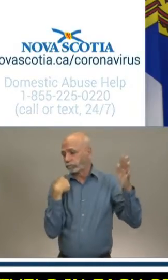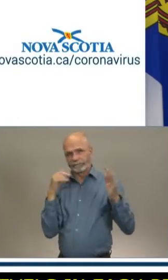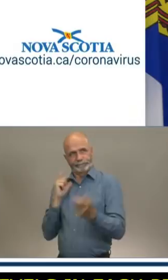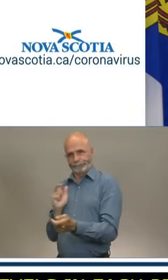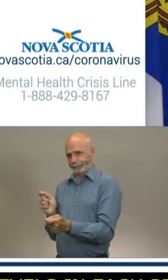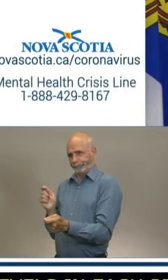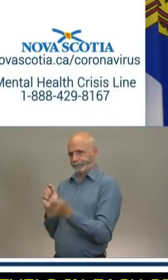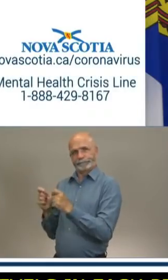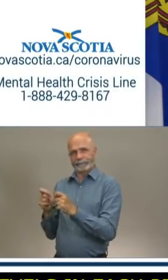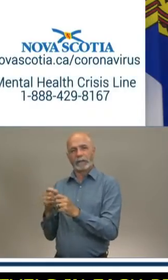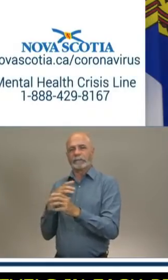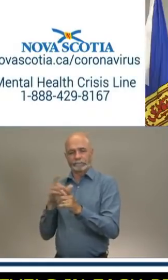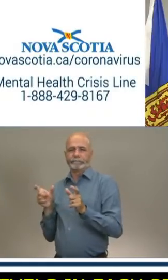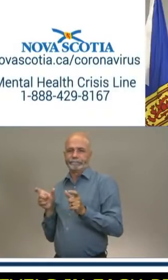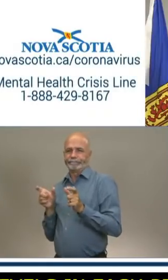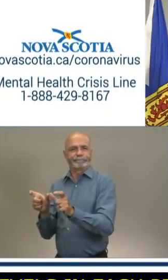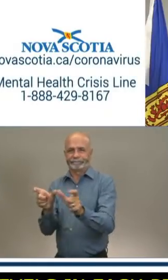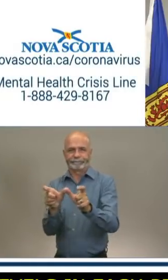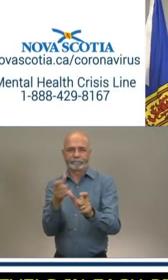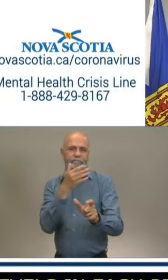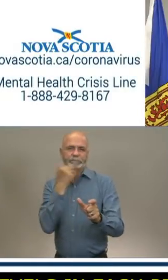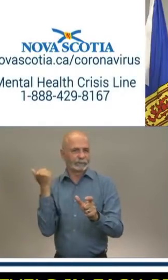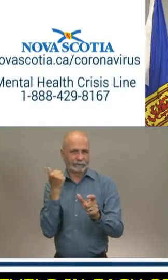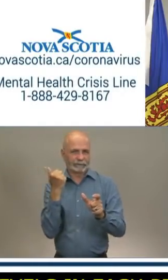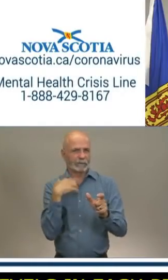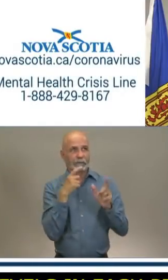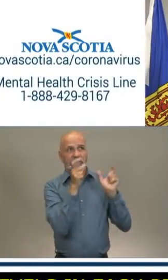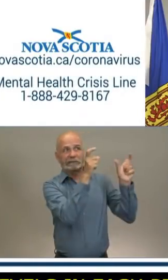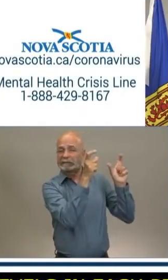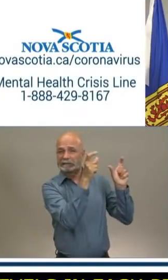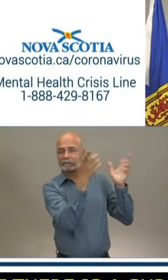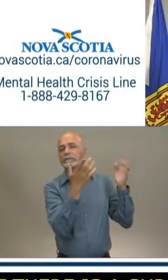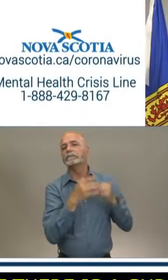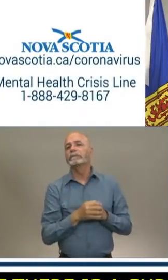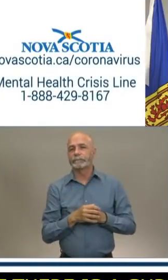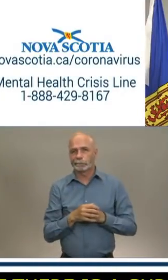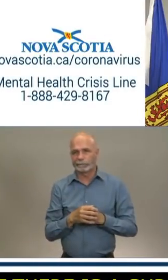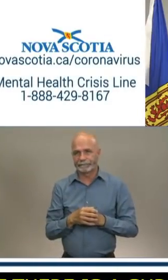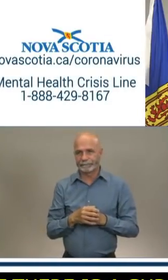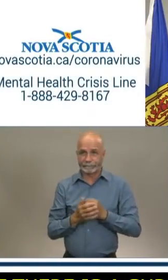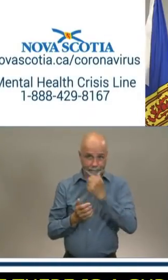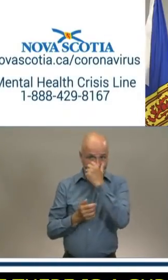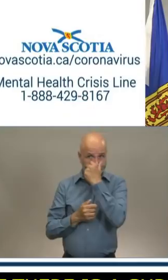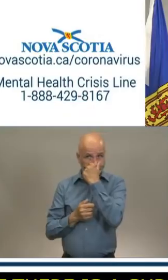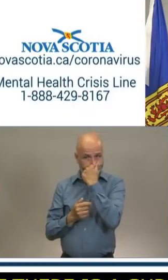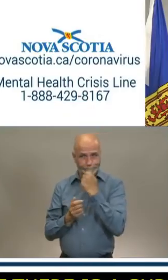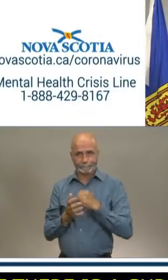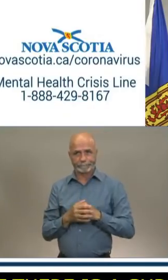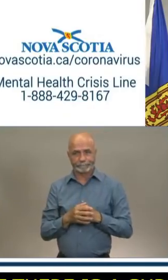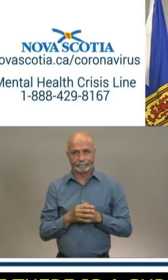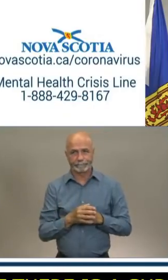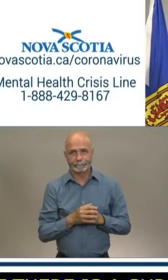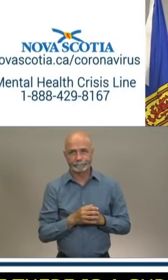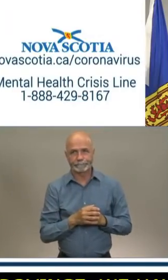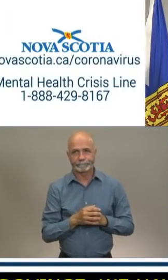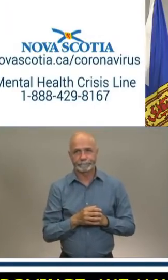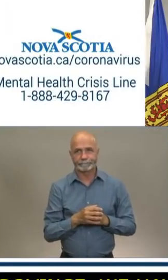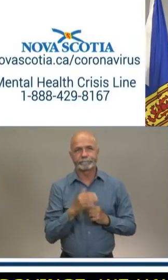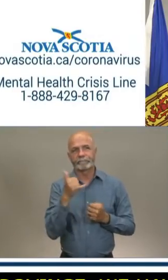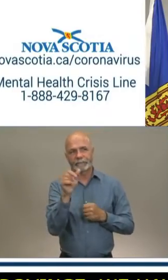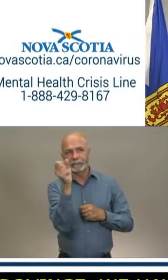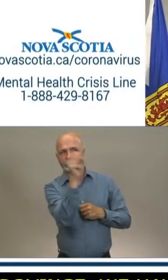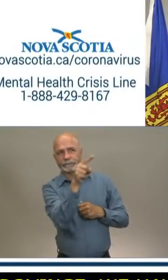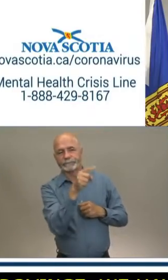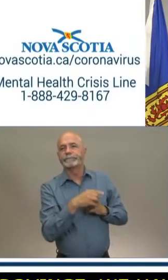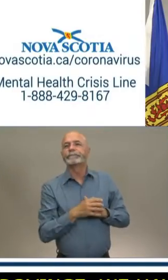teams. Go ahead with your follow-up, Natasha. Thank you. That was sort of my next question, actually. Nova Scotia is